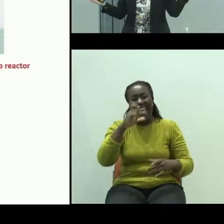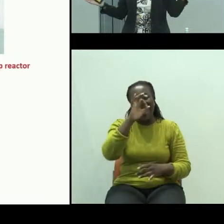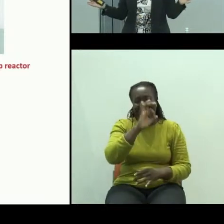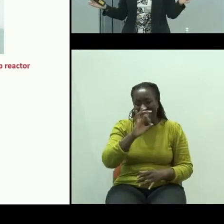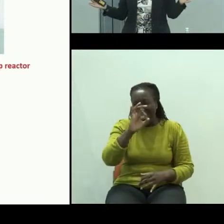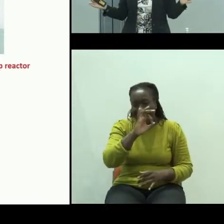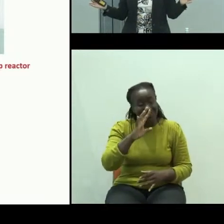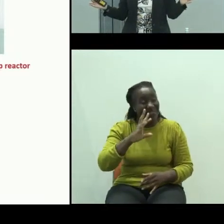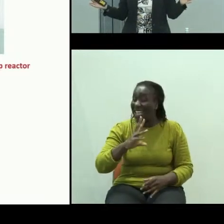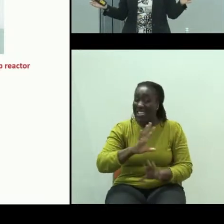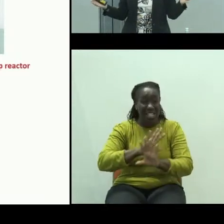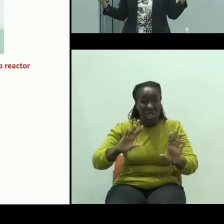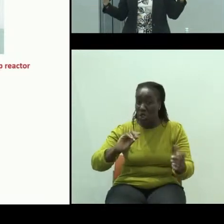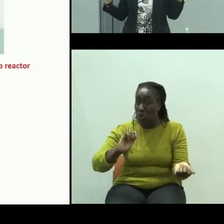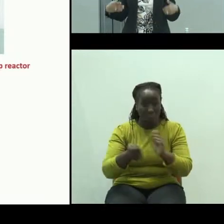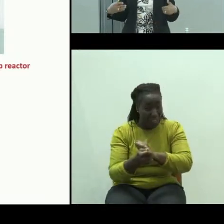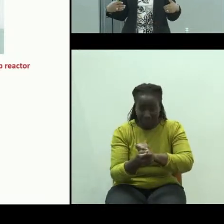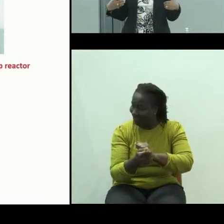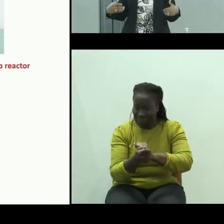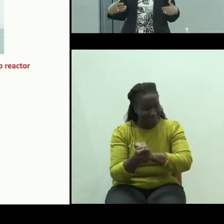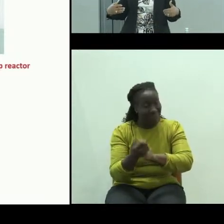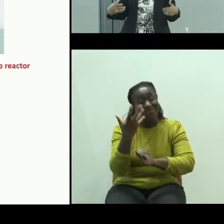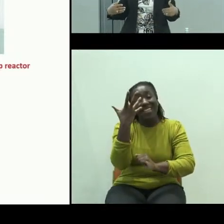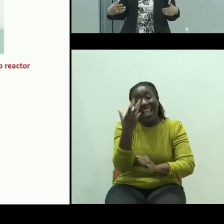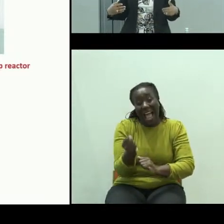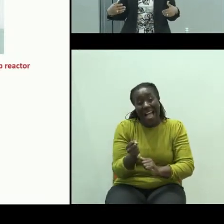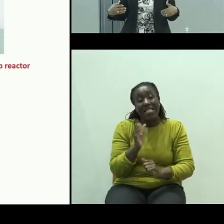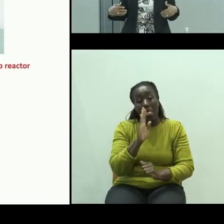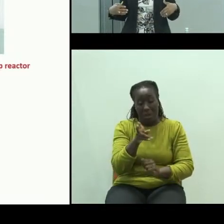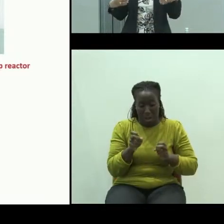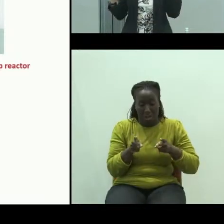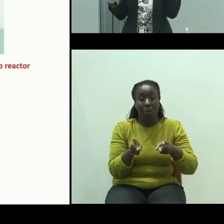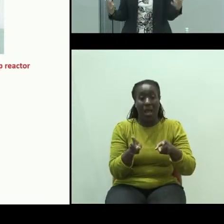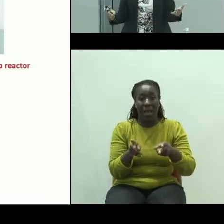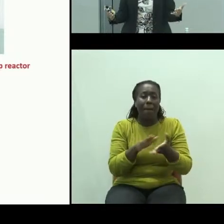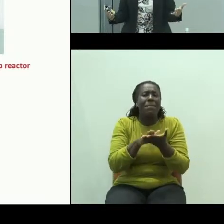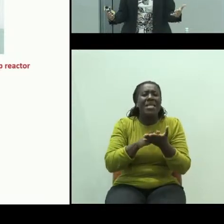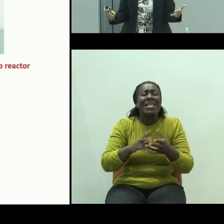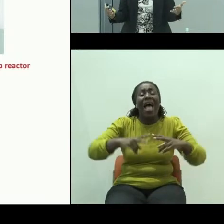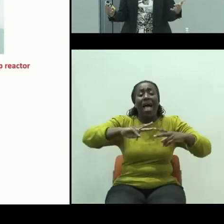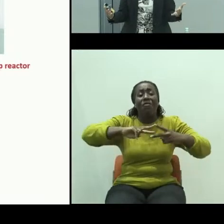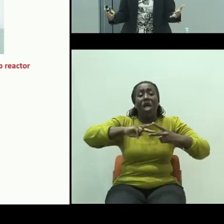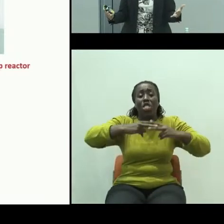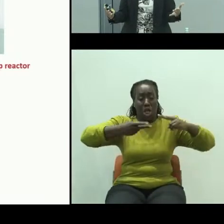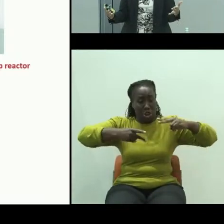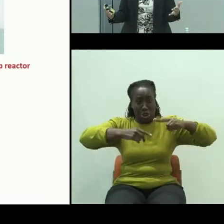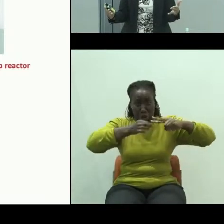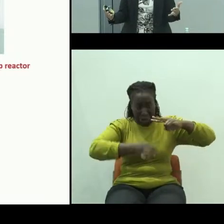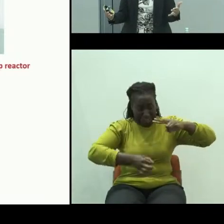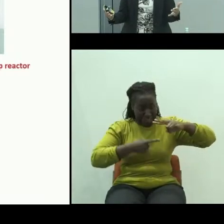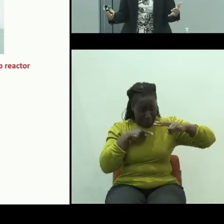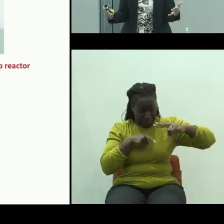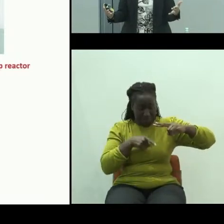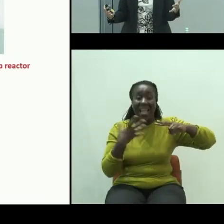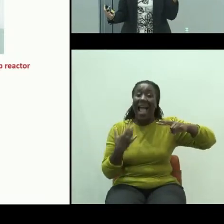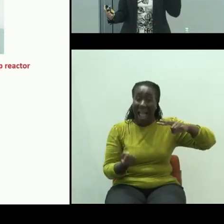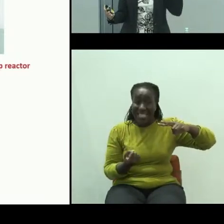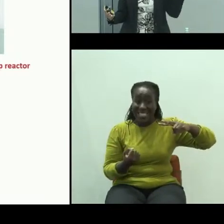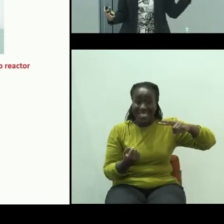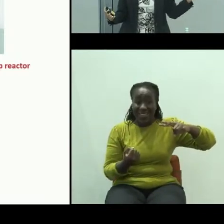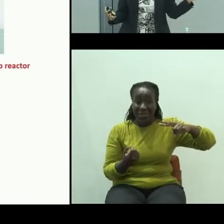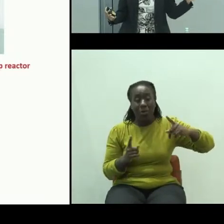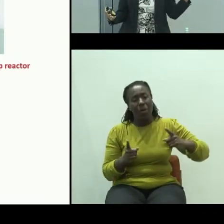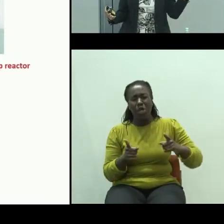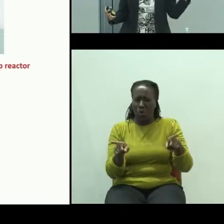that doesn't switch at all. It has the pathway, meaning it has the genes that it needs to make our product of interest. But